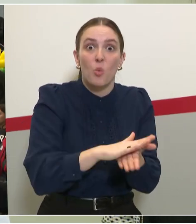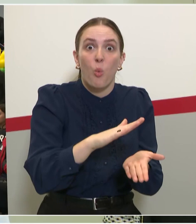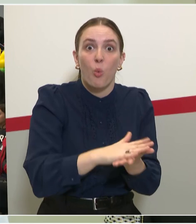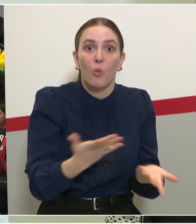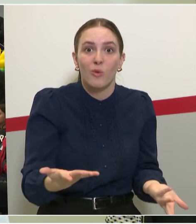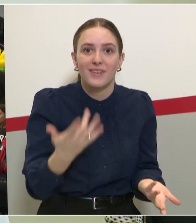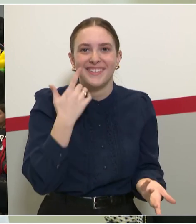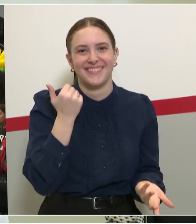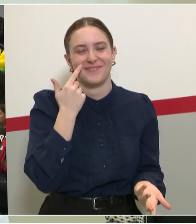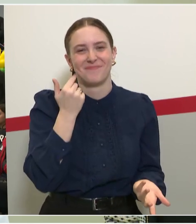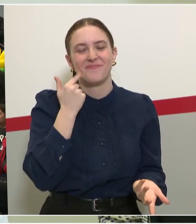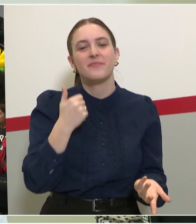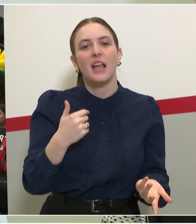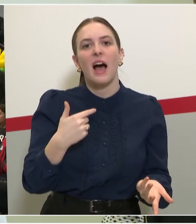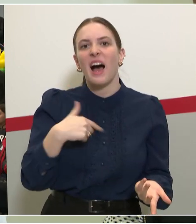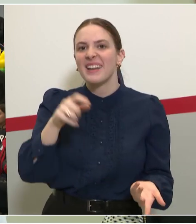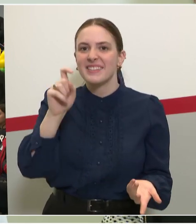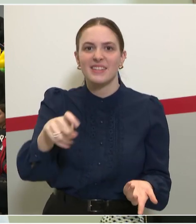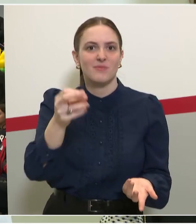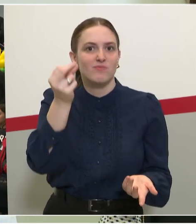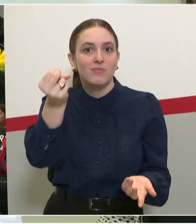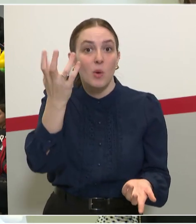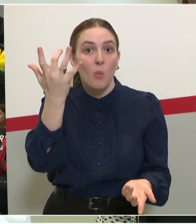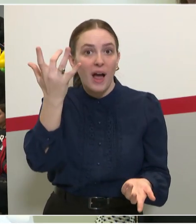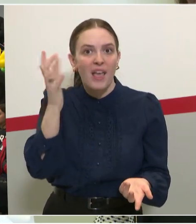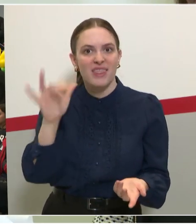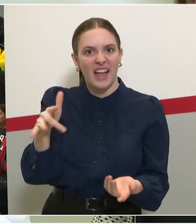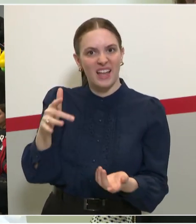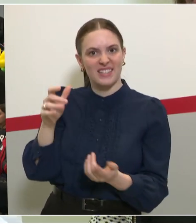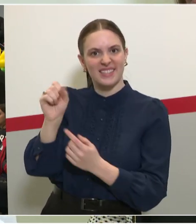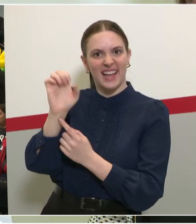had to act fast because those seconds mattered.